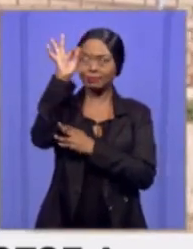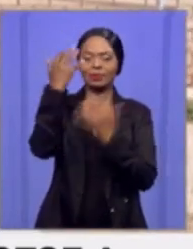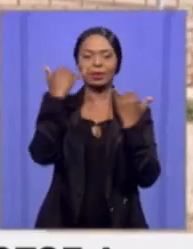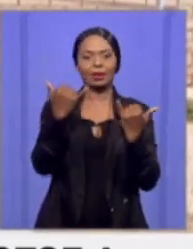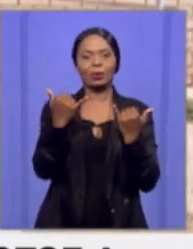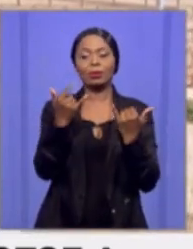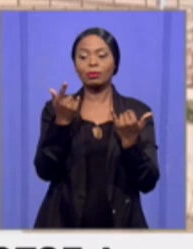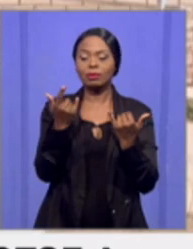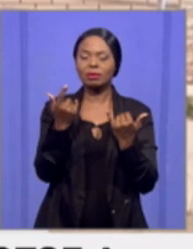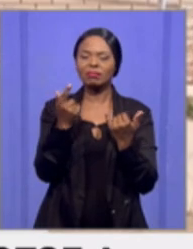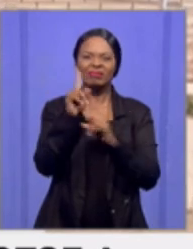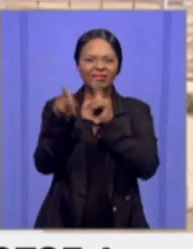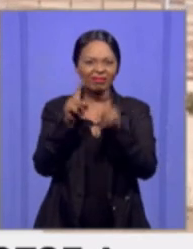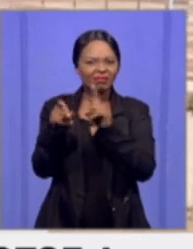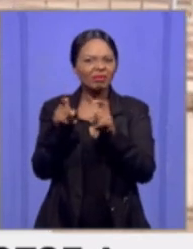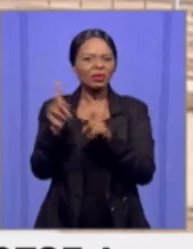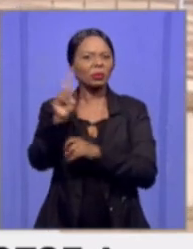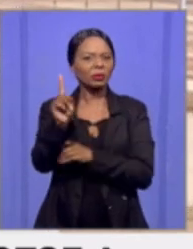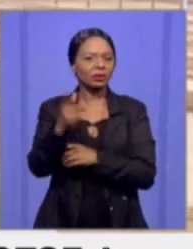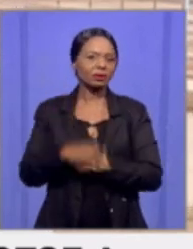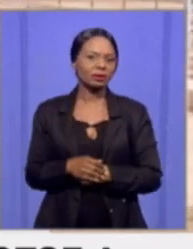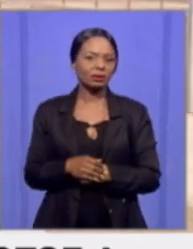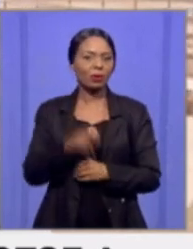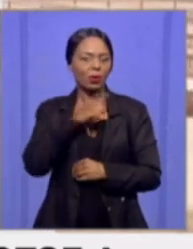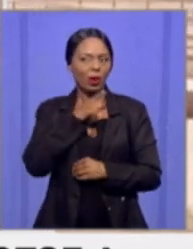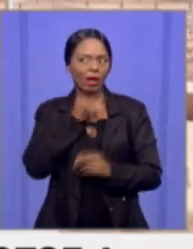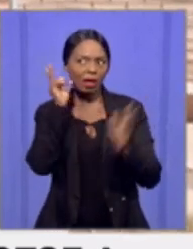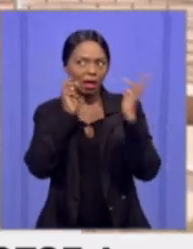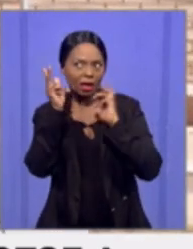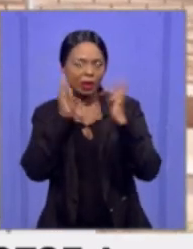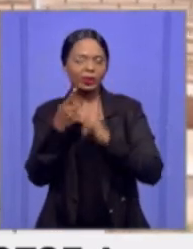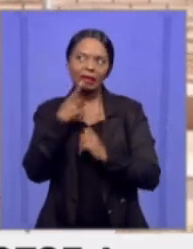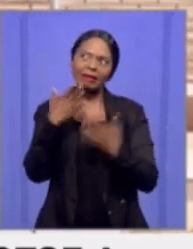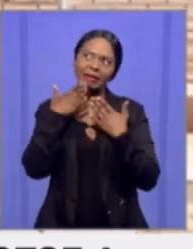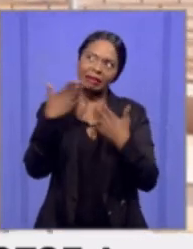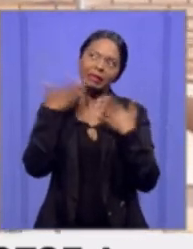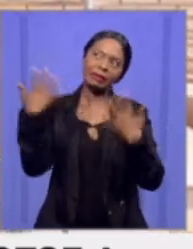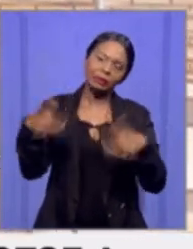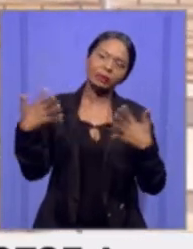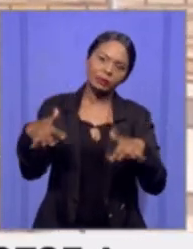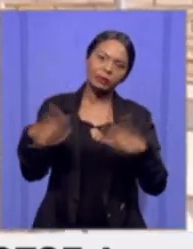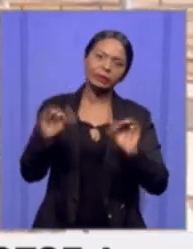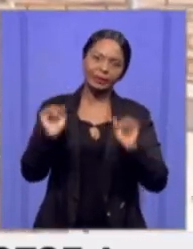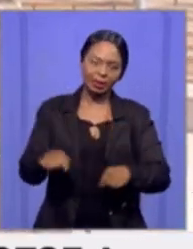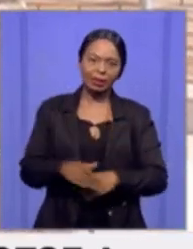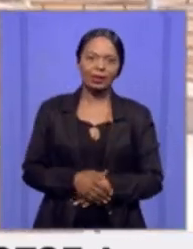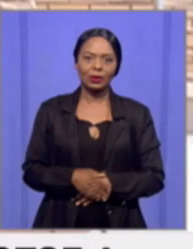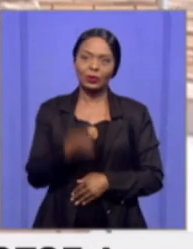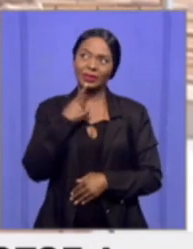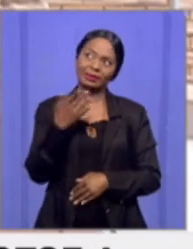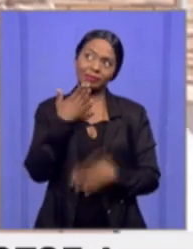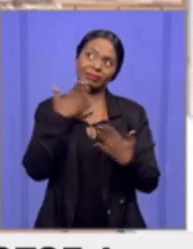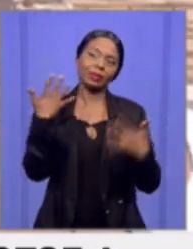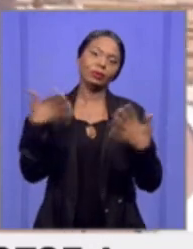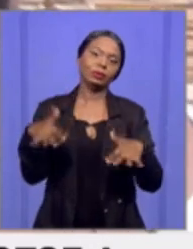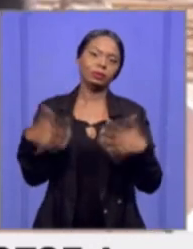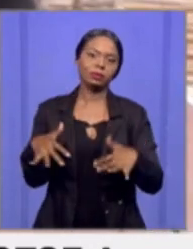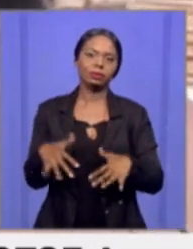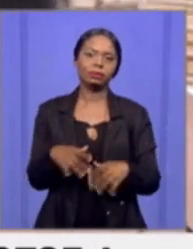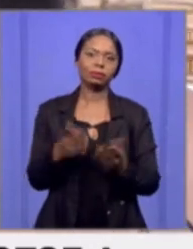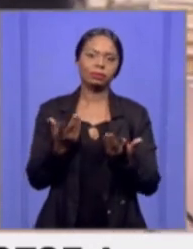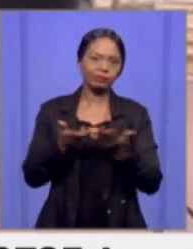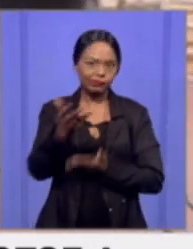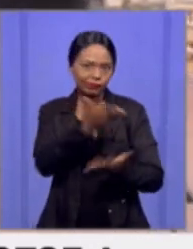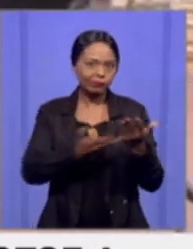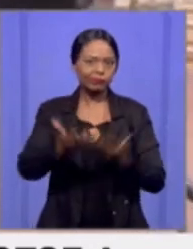tse le di hlokang di puledishano tse le bileng le tsona ke a le kwa gore le re la leboga gore ba gonne gore ba tle ba puledishane le lena